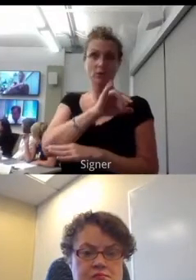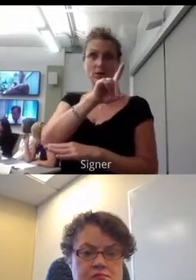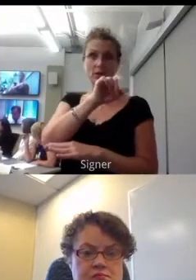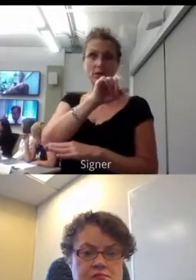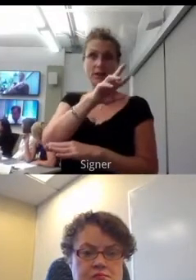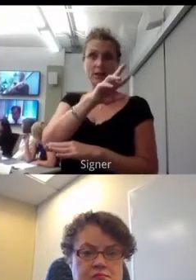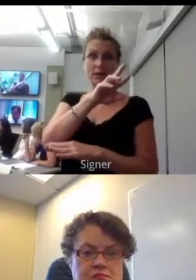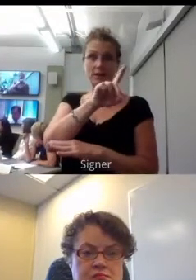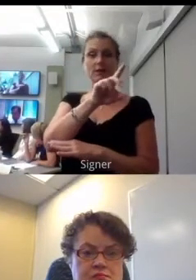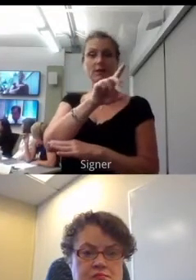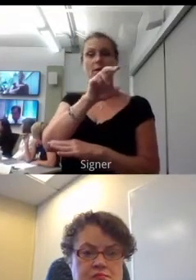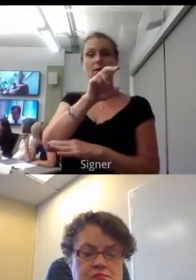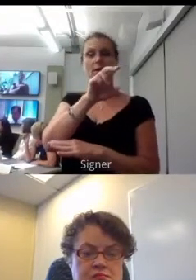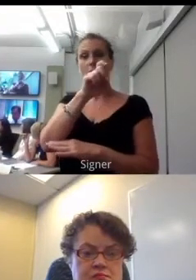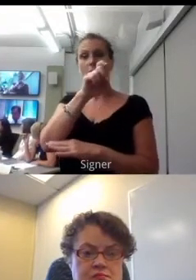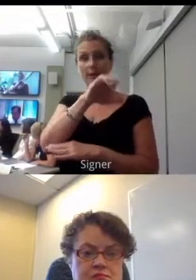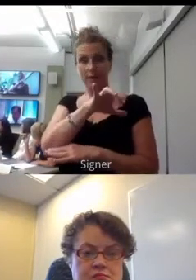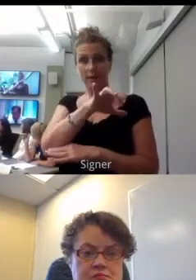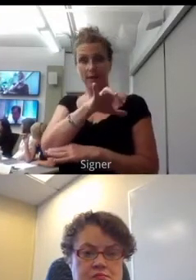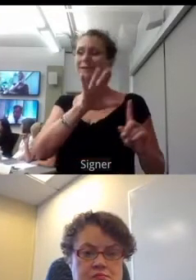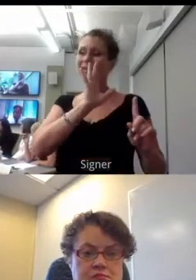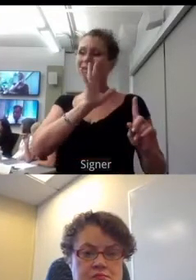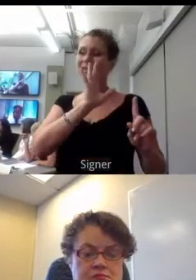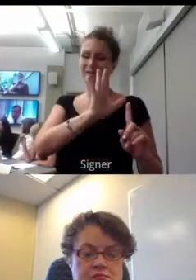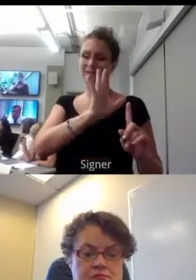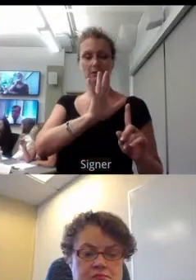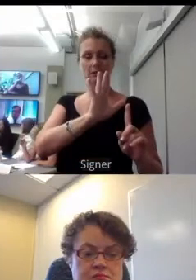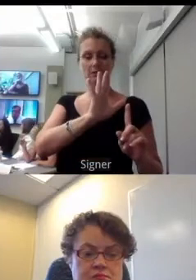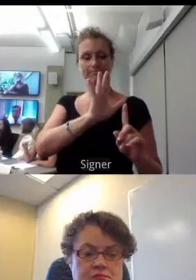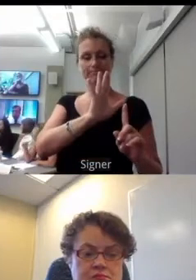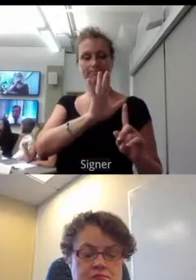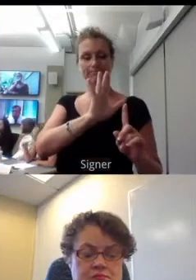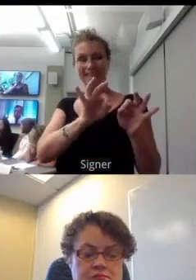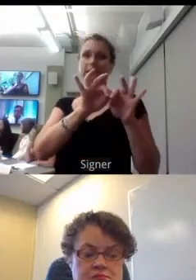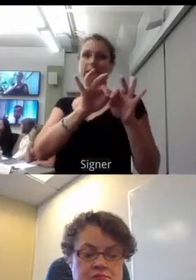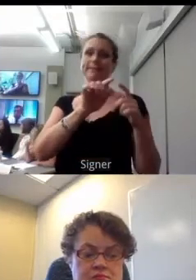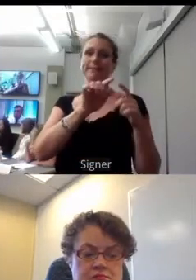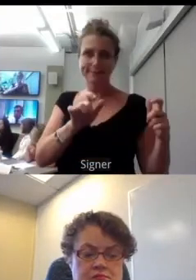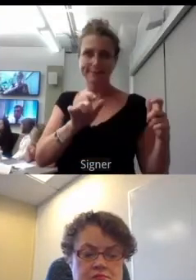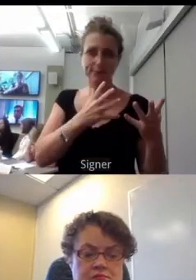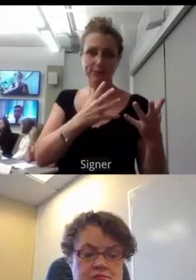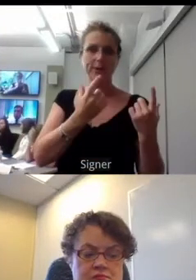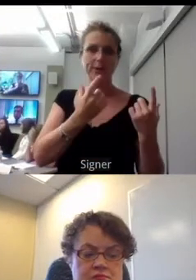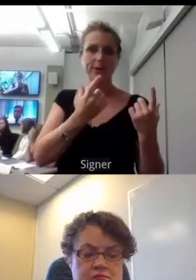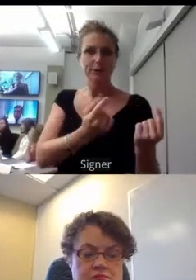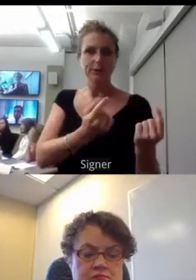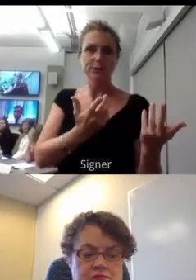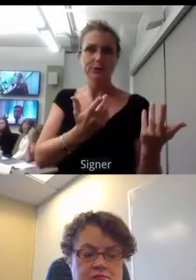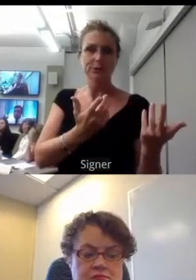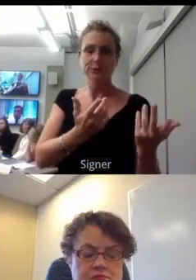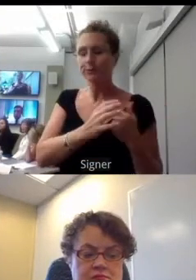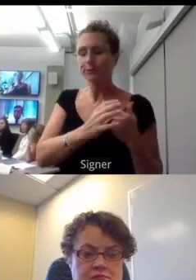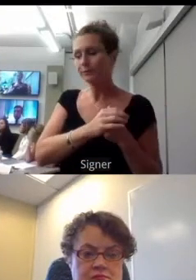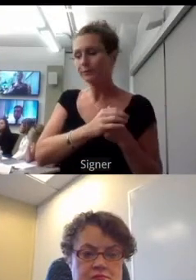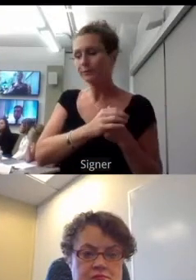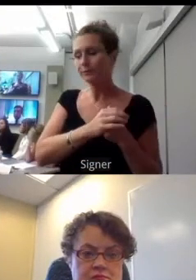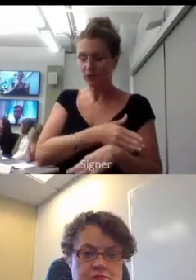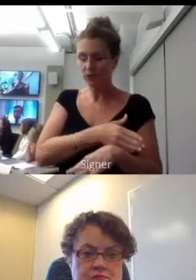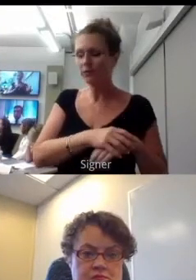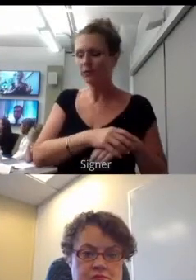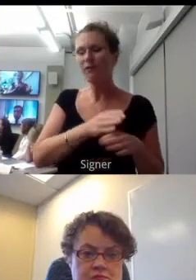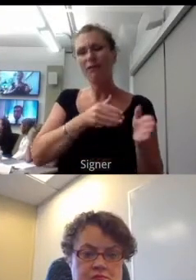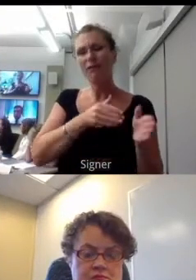key thing that he wanted to help further, often said that, you know, we can have legislation, we can have human